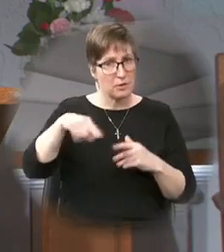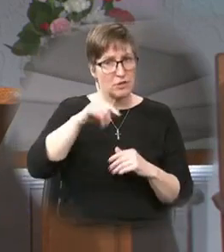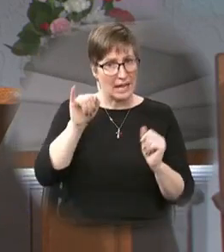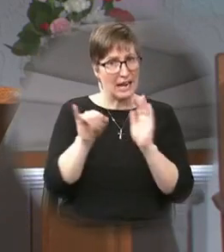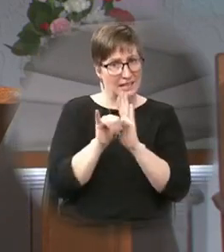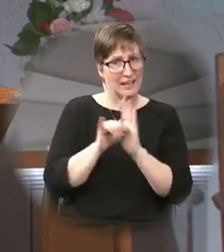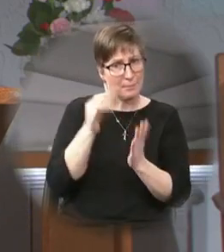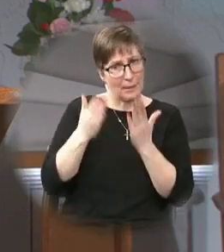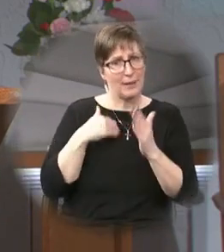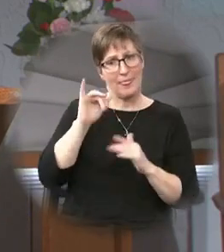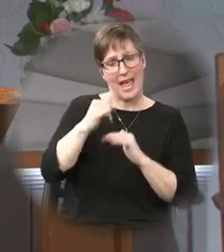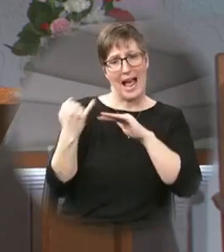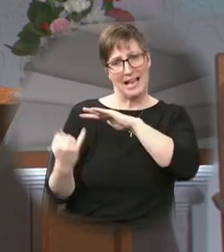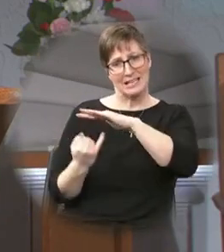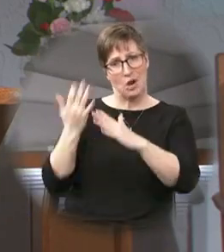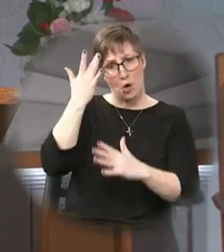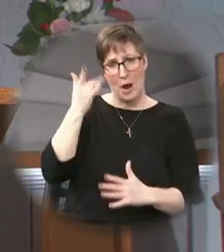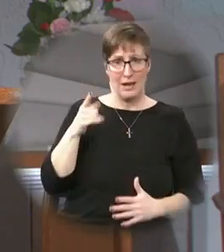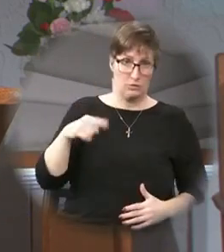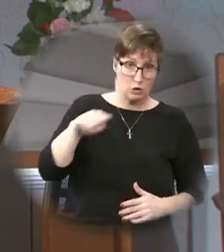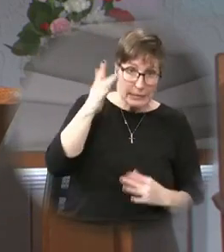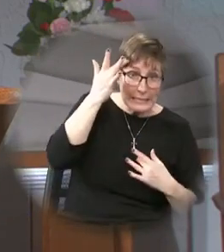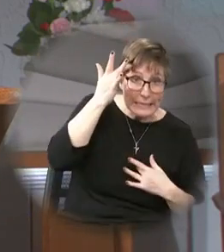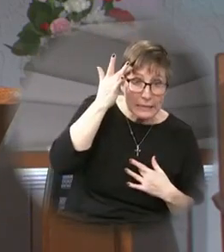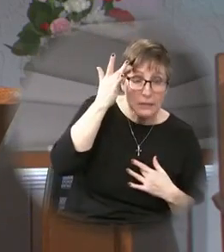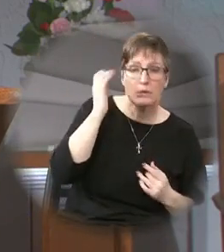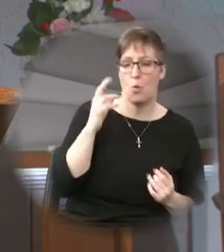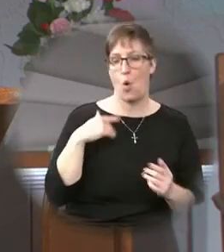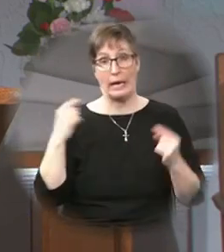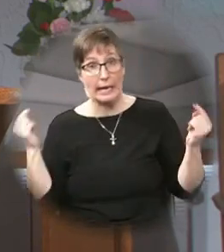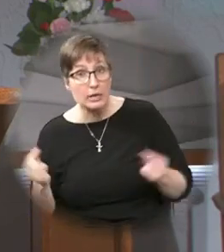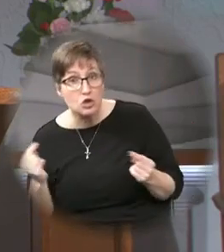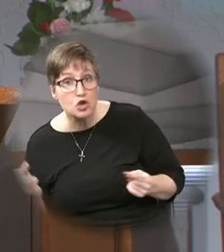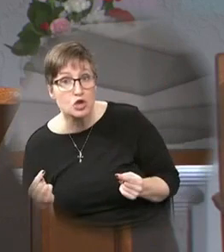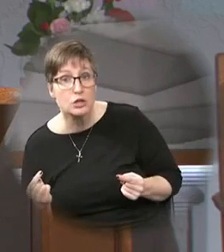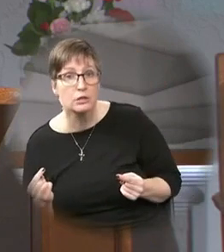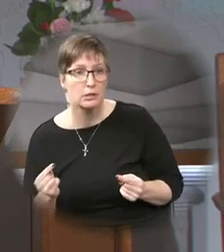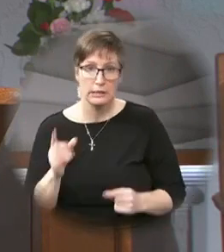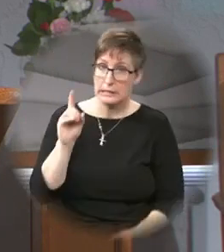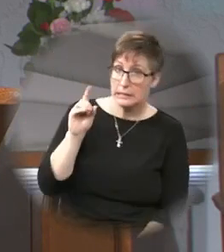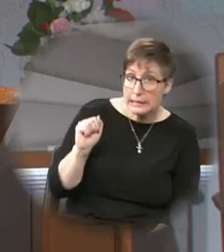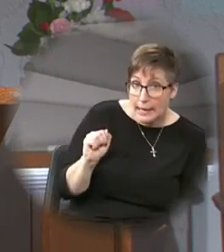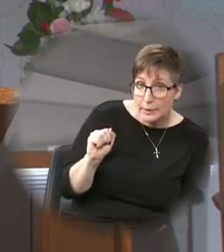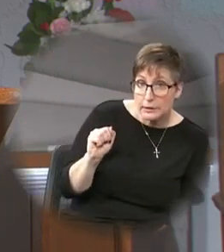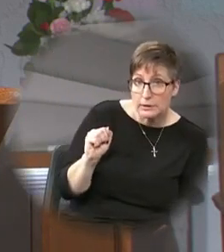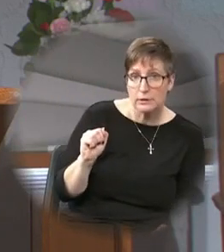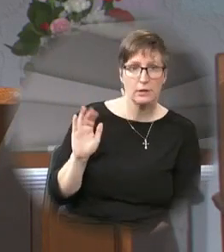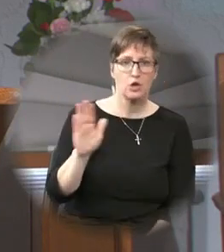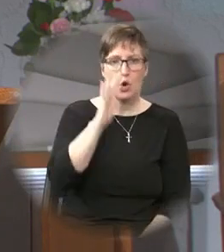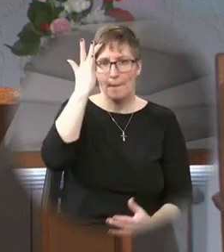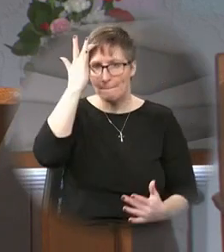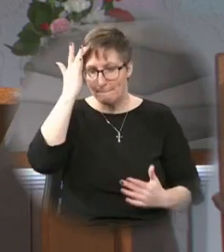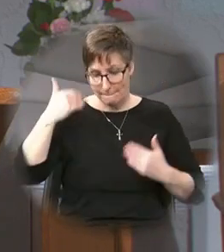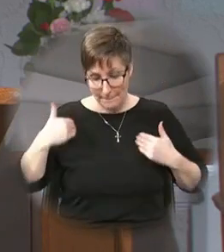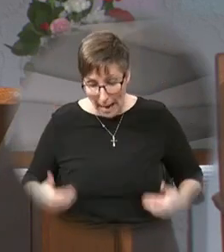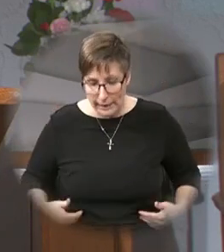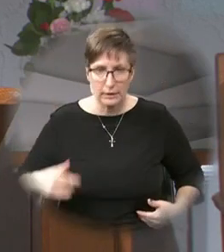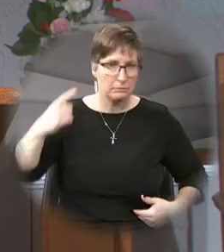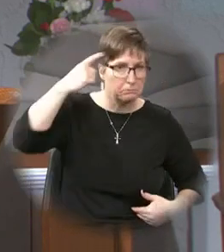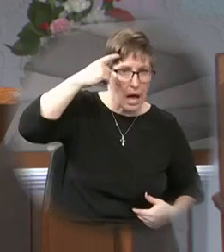with such isolation because of an illness or injury, a disability in our body, mind, or